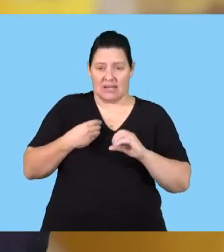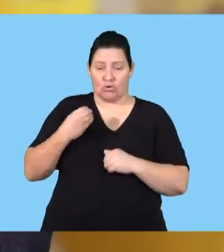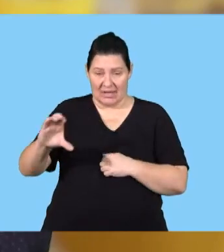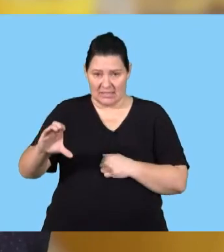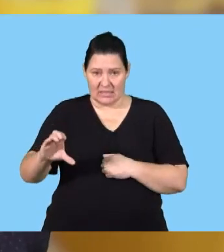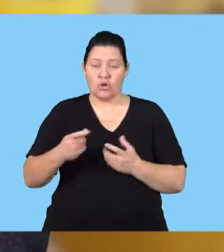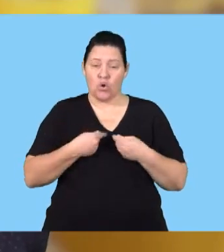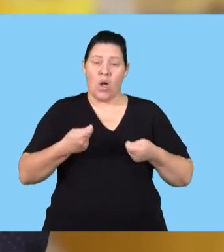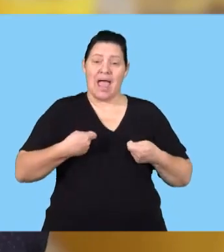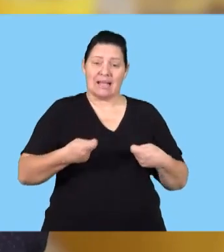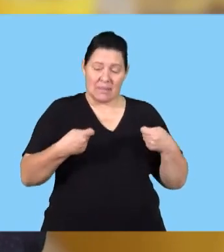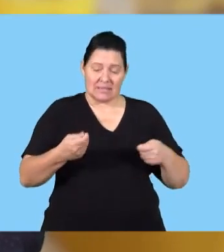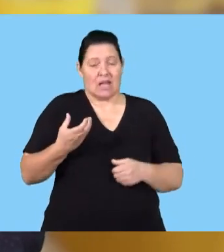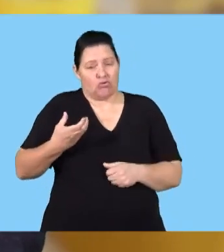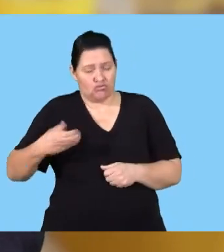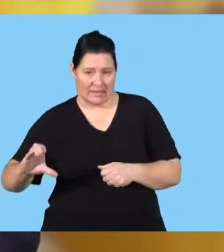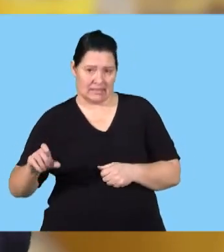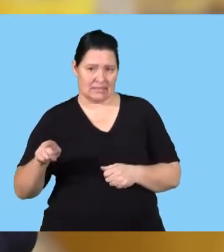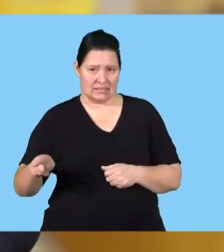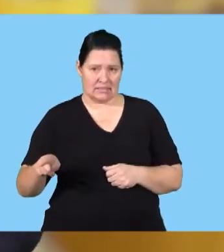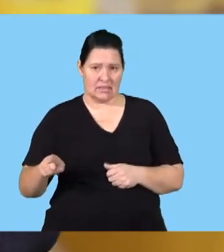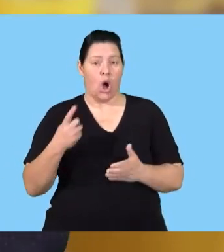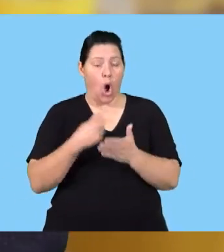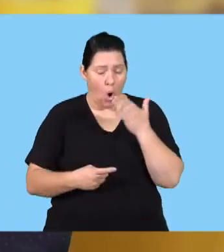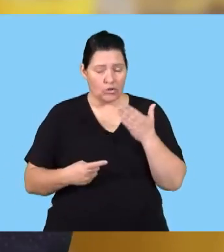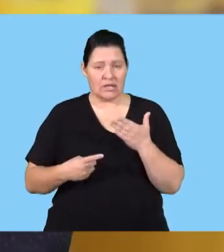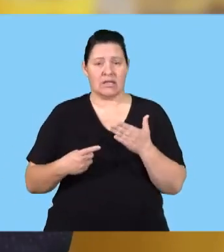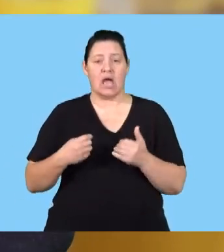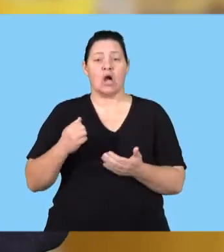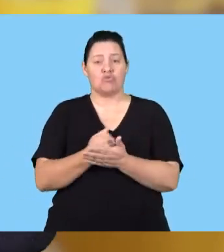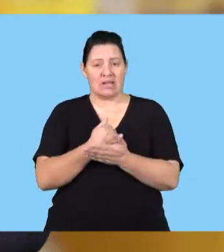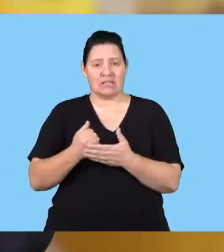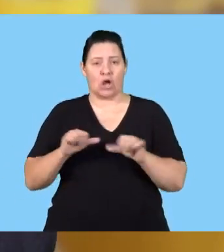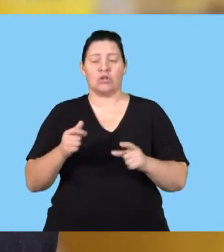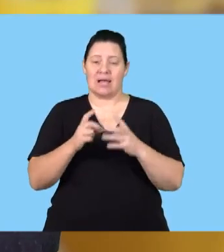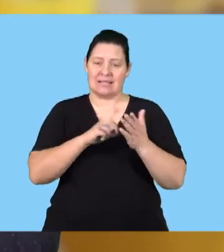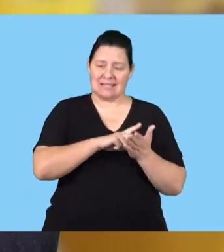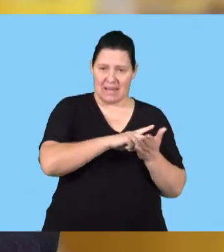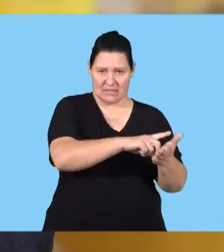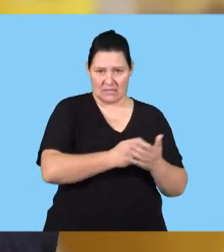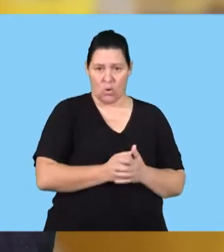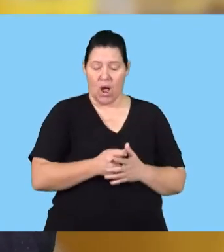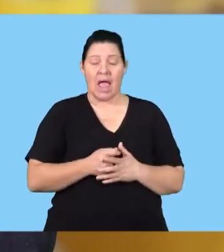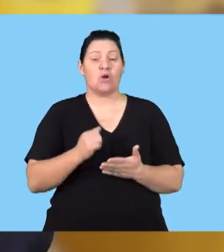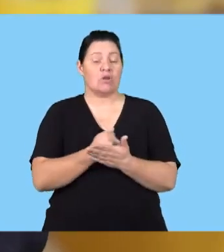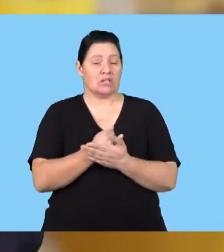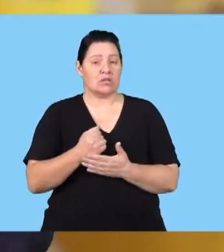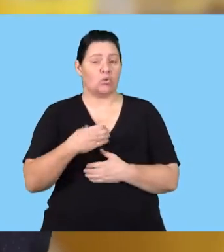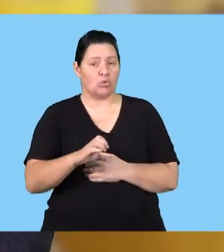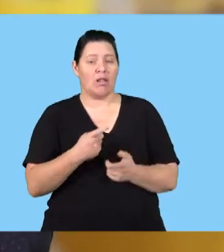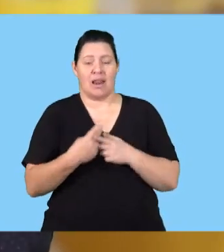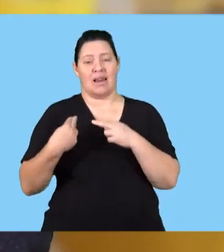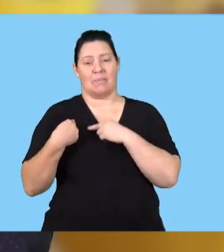your expenses you are also going to credit. It is only in the creditors control that you're going to debit, because creditors control